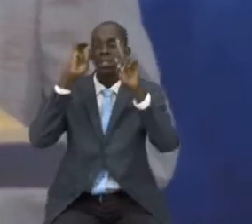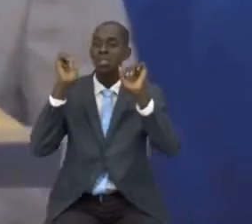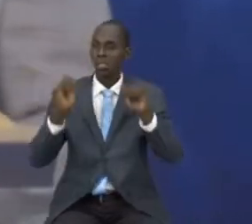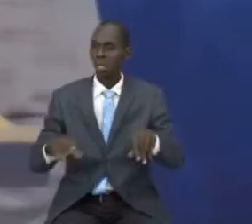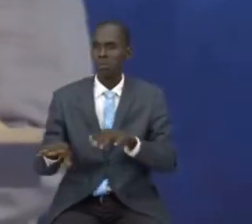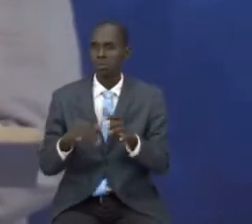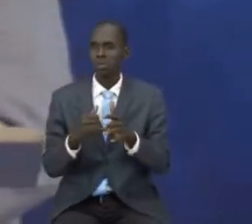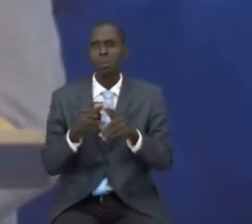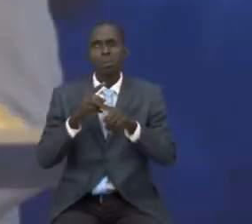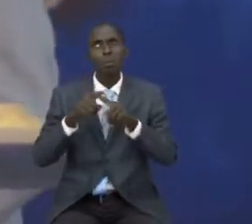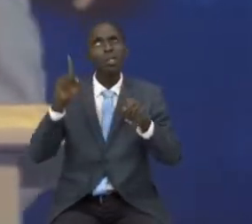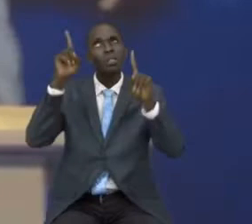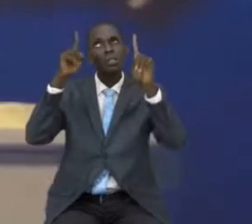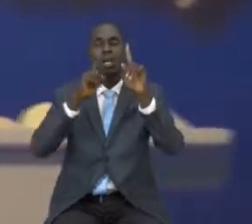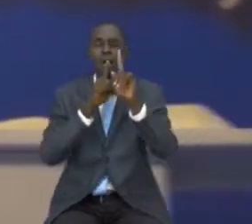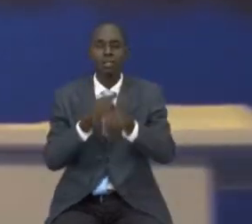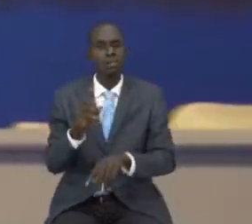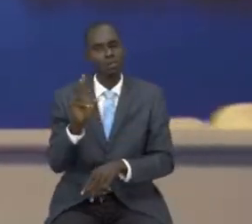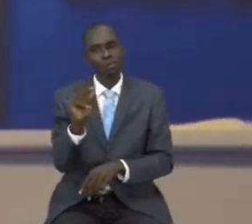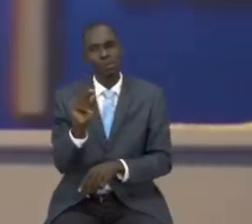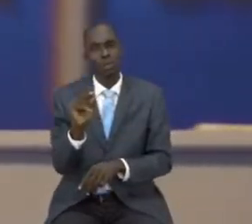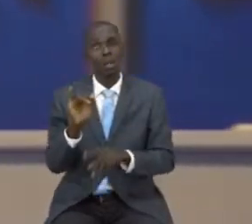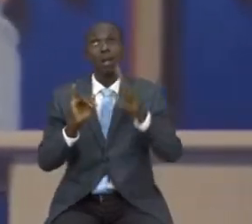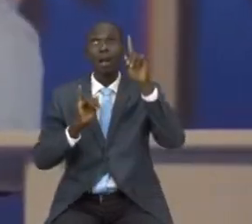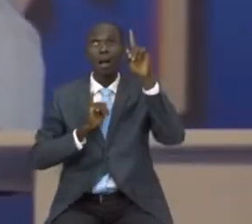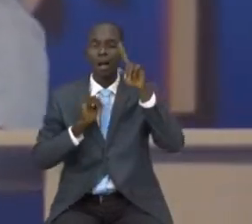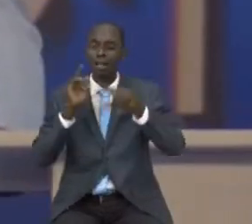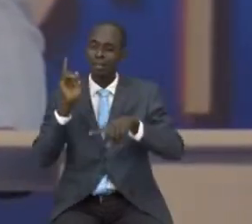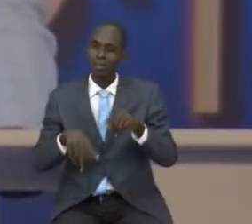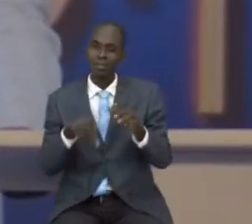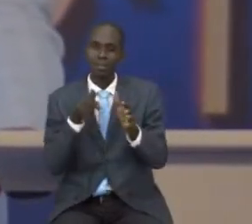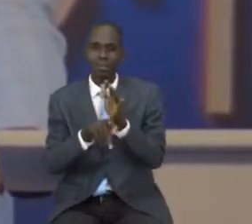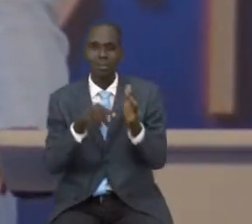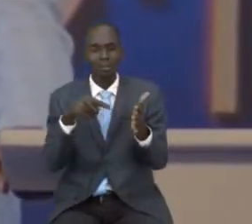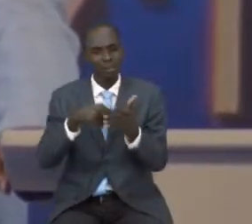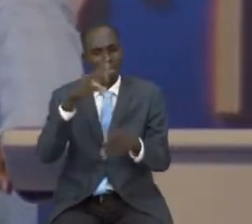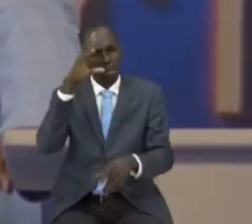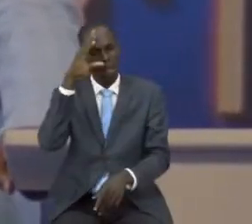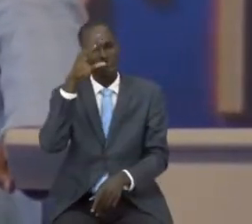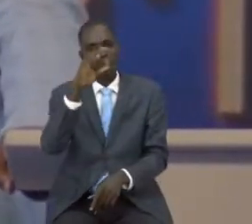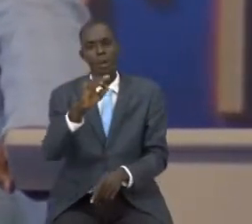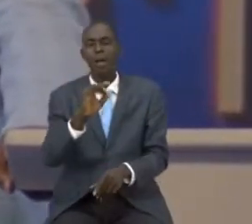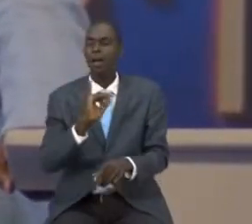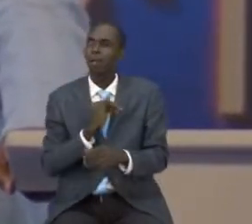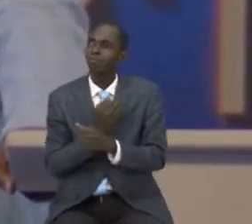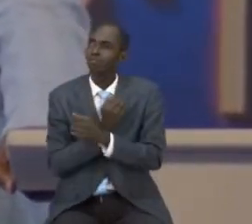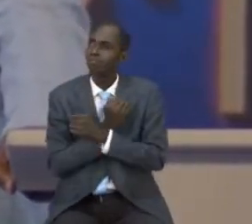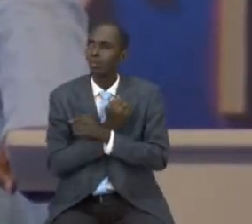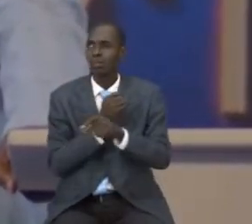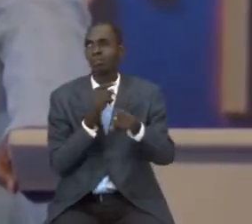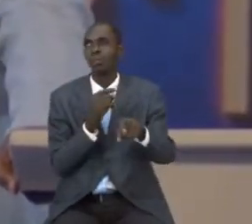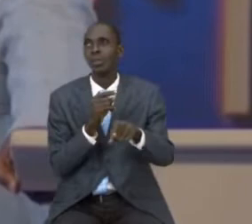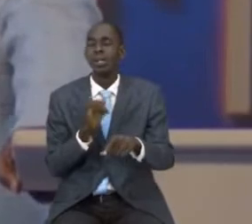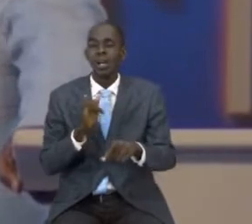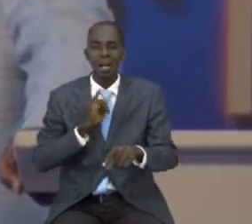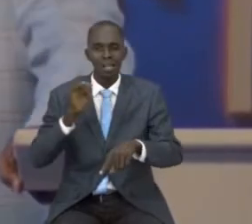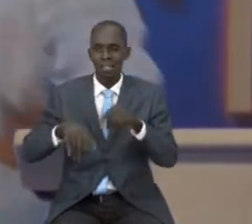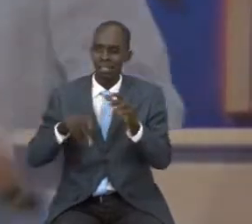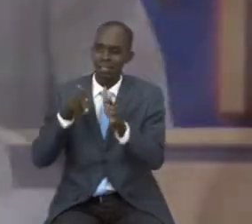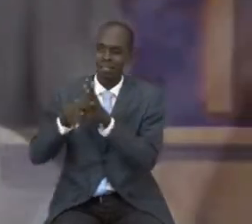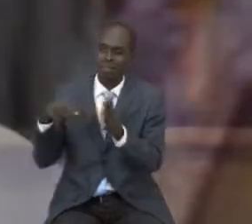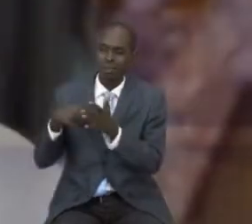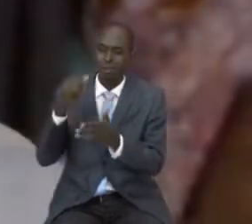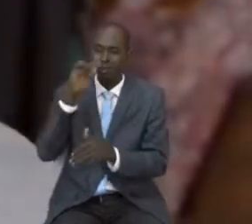But he said, no, I can't kill this man. I love him. I won't kill this woman. I love